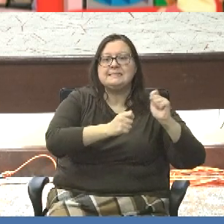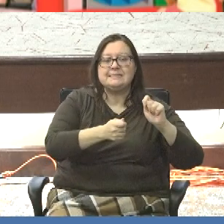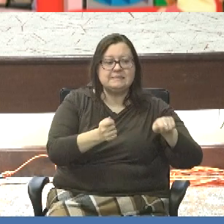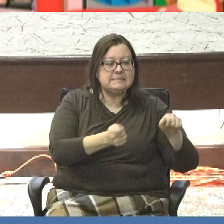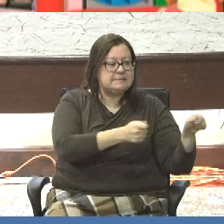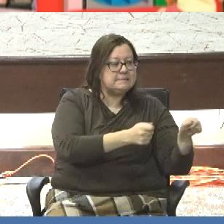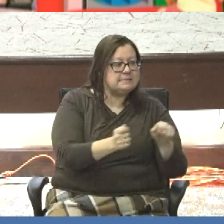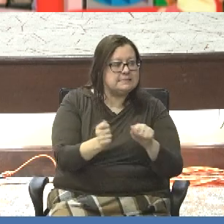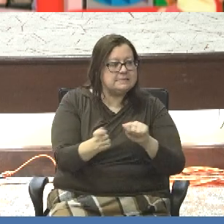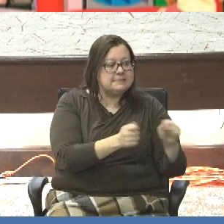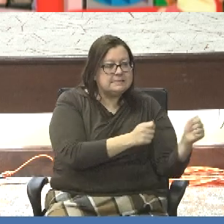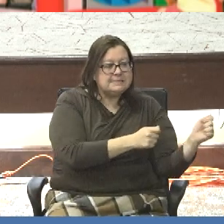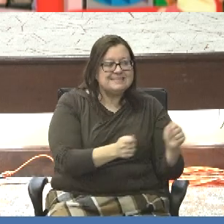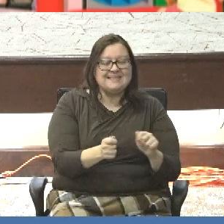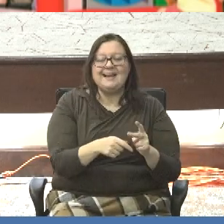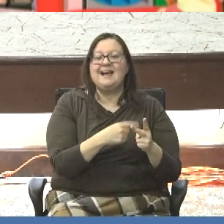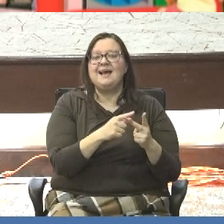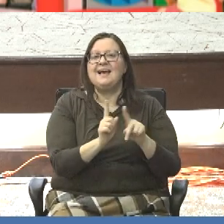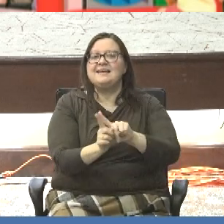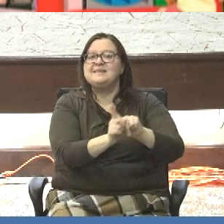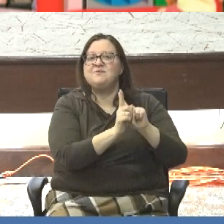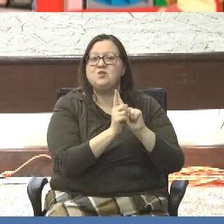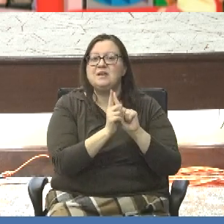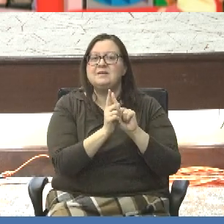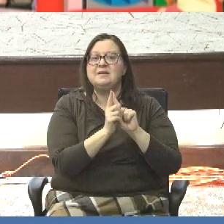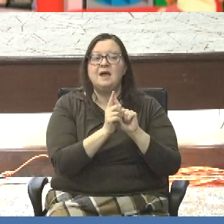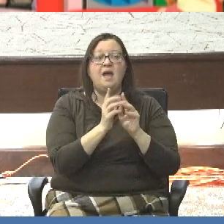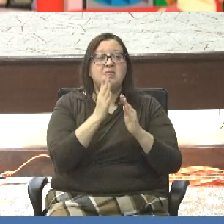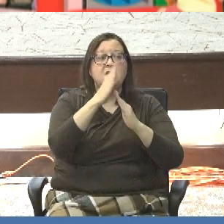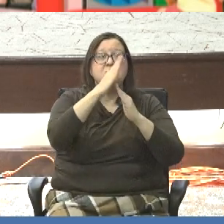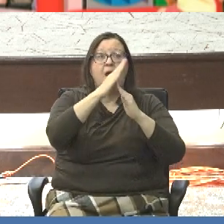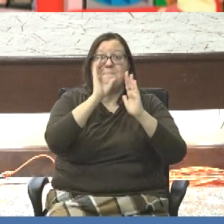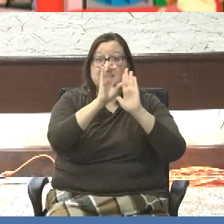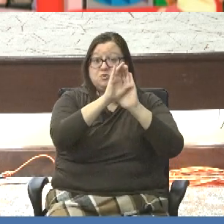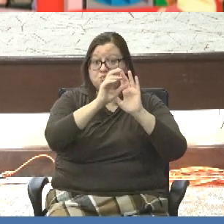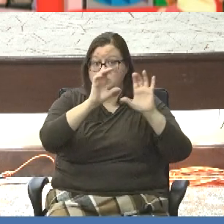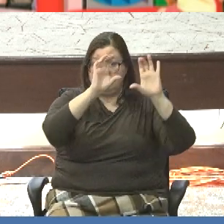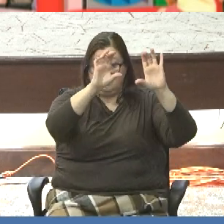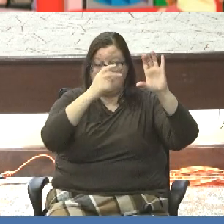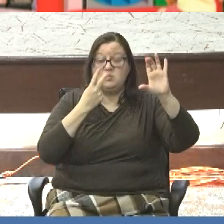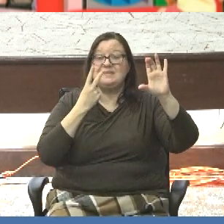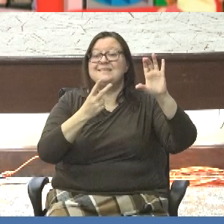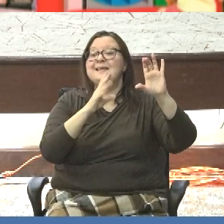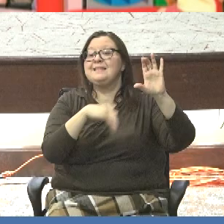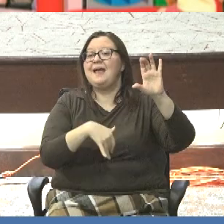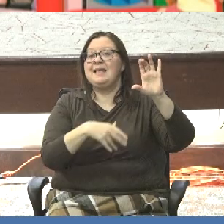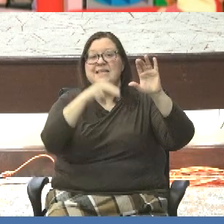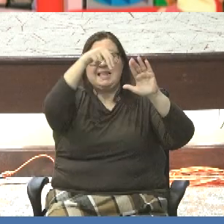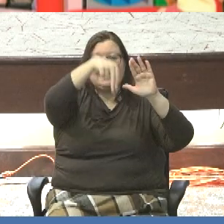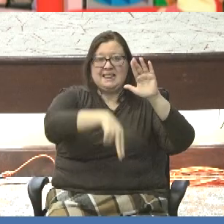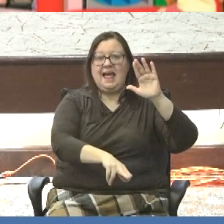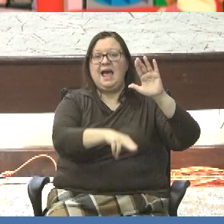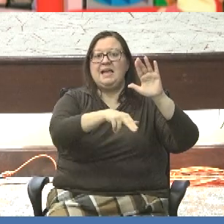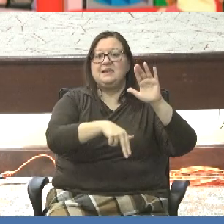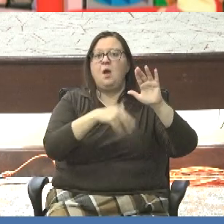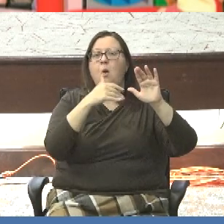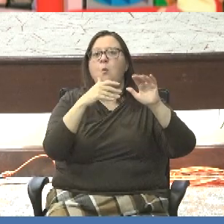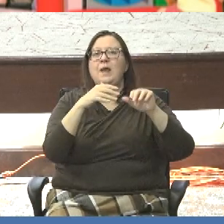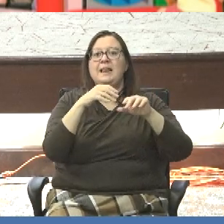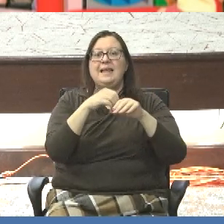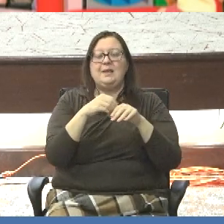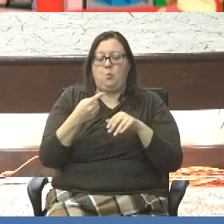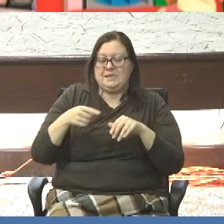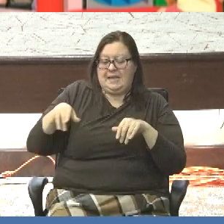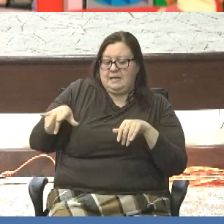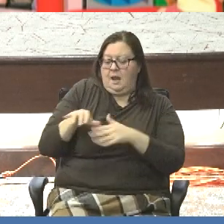and forth, and then providing different, once again on the top picture, that's a slide that this will be like in Braille on